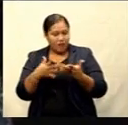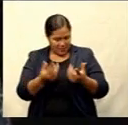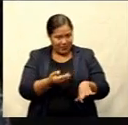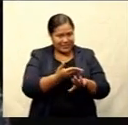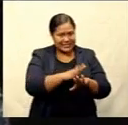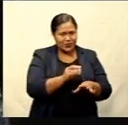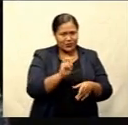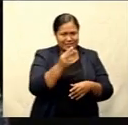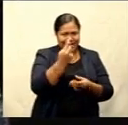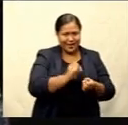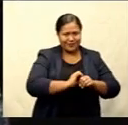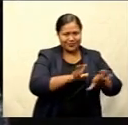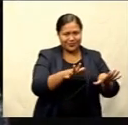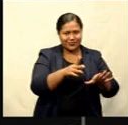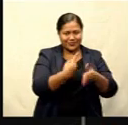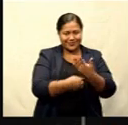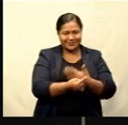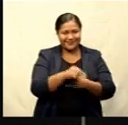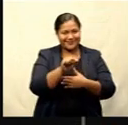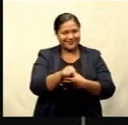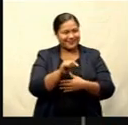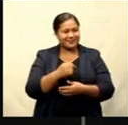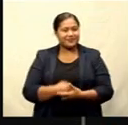started in April.